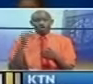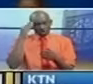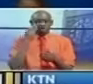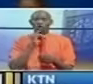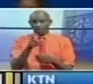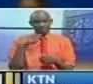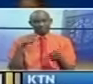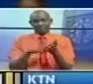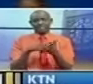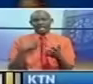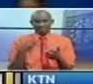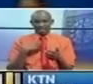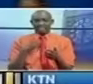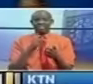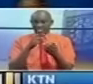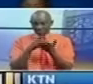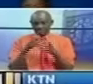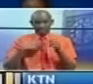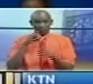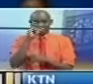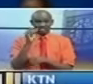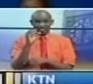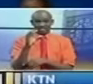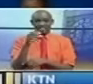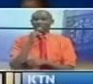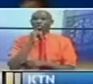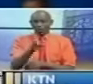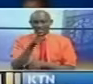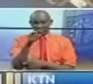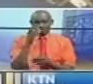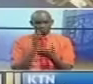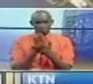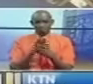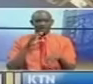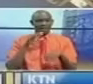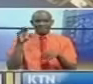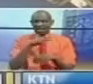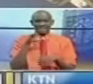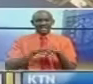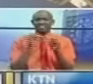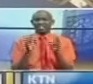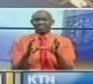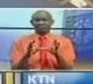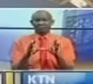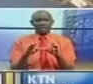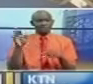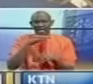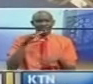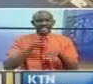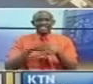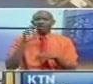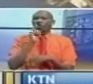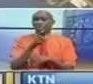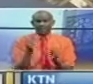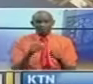and debate on the JSC. It turns out the orders did not reach Parliament. Parliament was never served with any orders. We